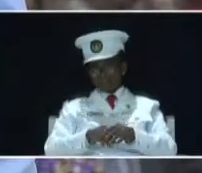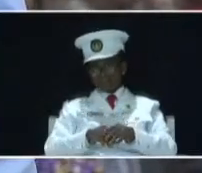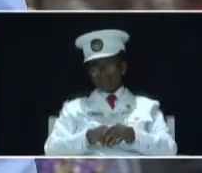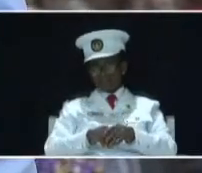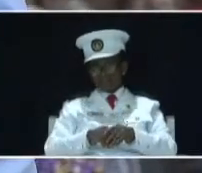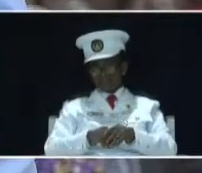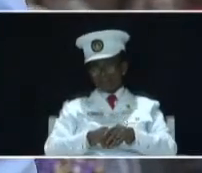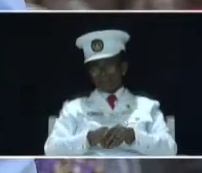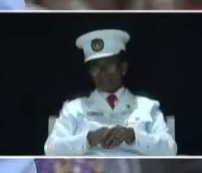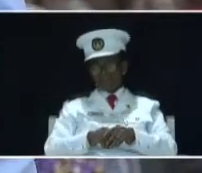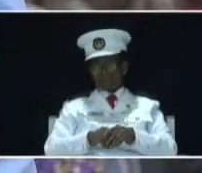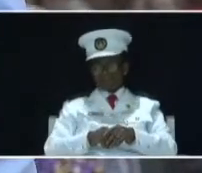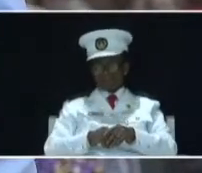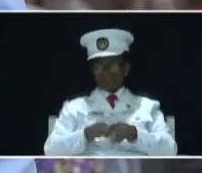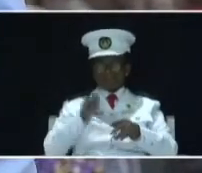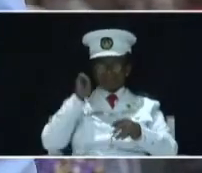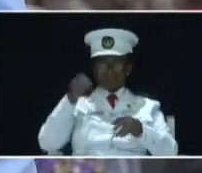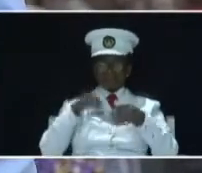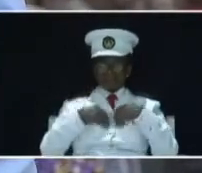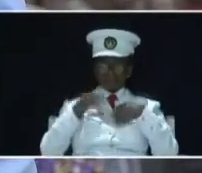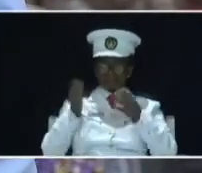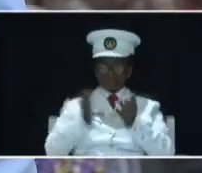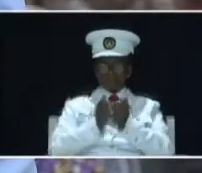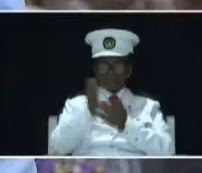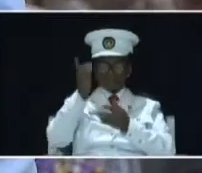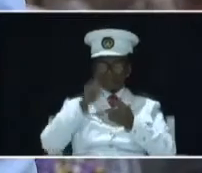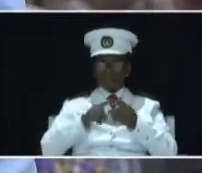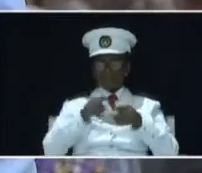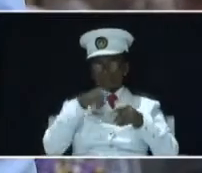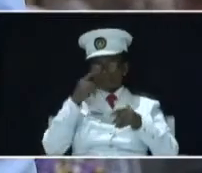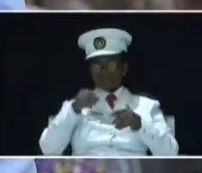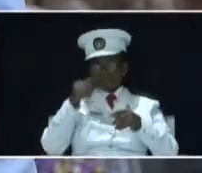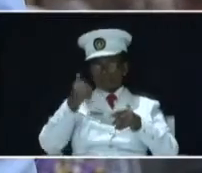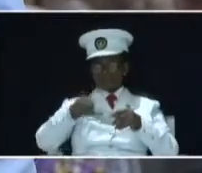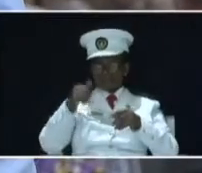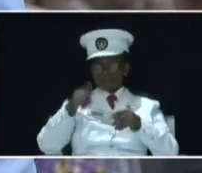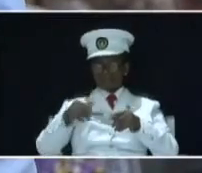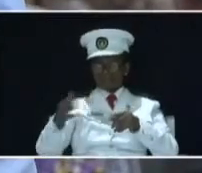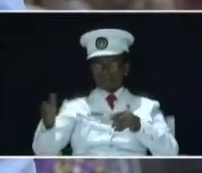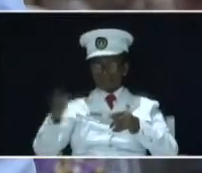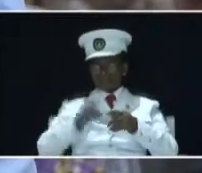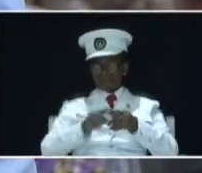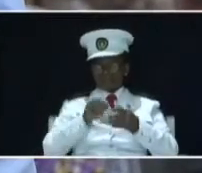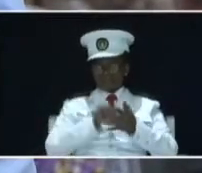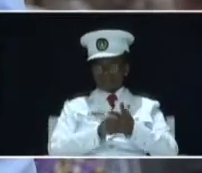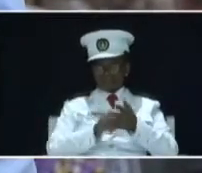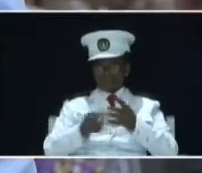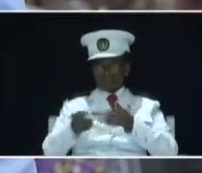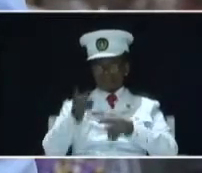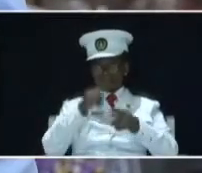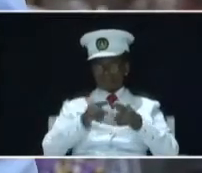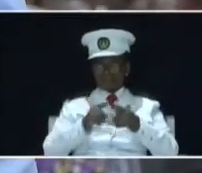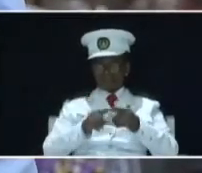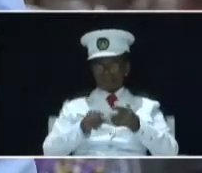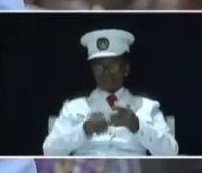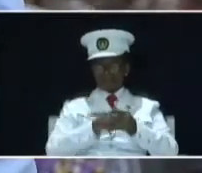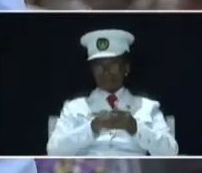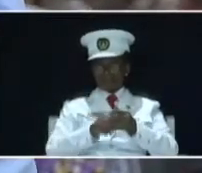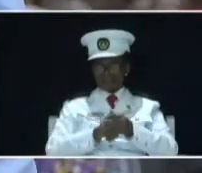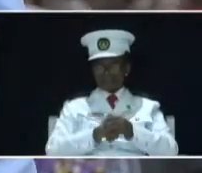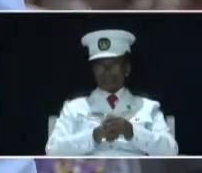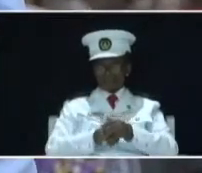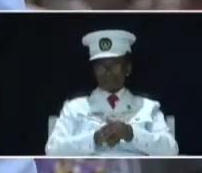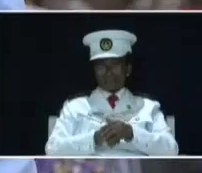has the right to say, hey, anything that comes into this business, I have the first choice of